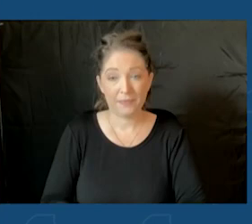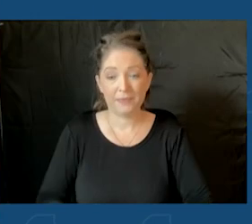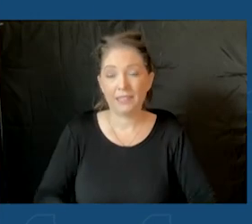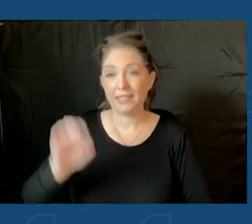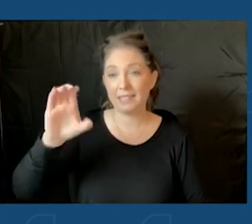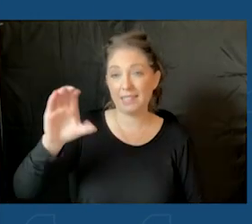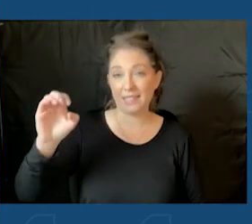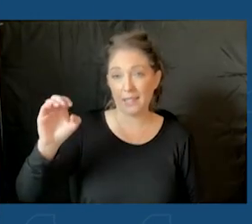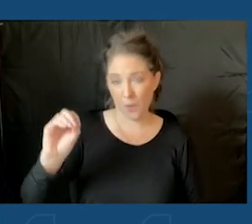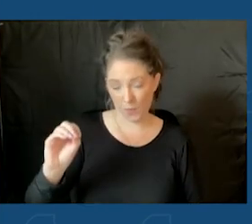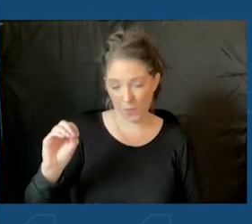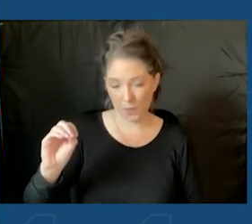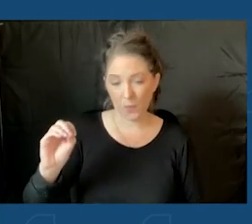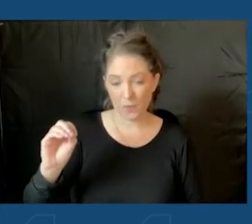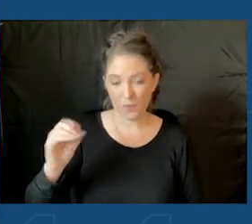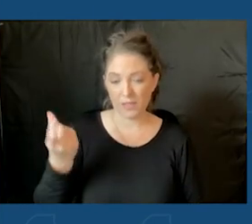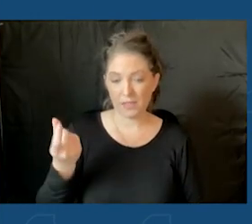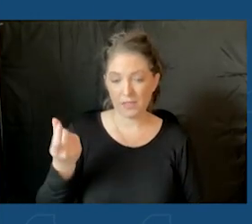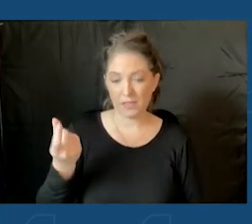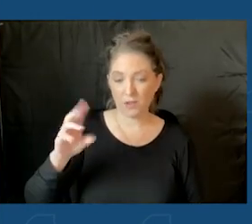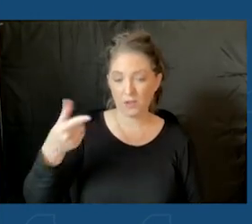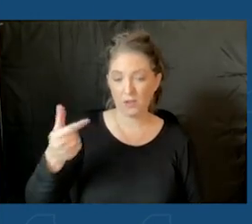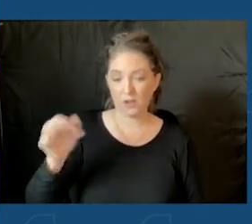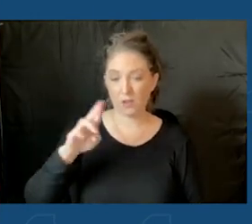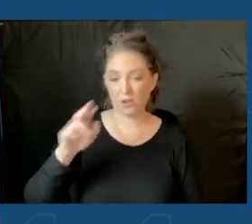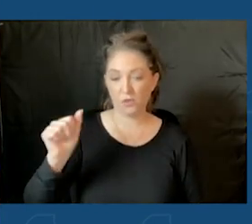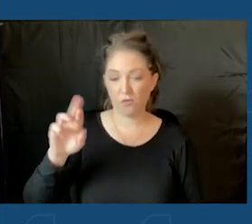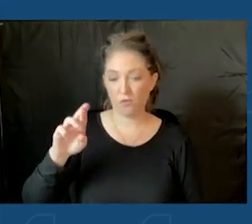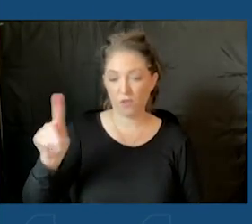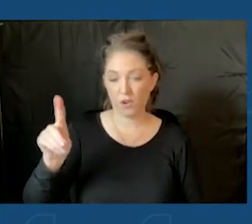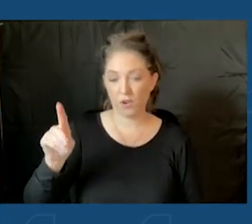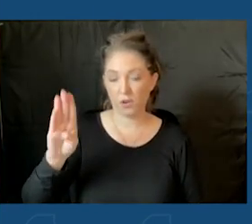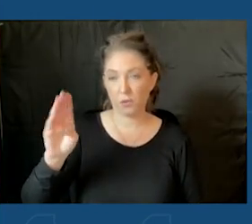Terminal One, Dr. Gerard Bouchel.